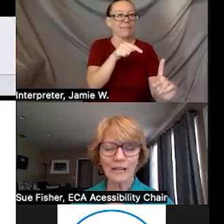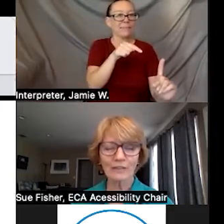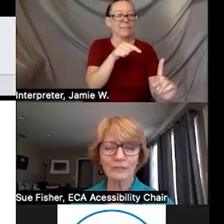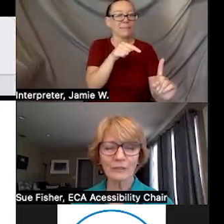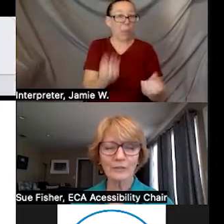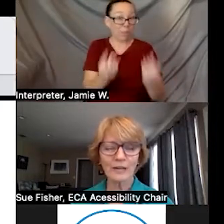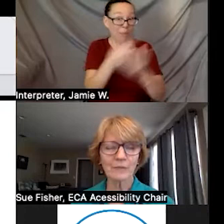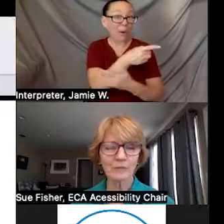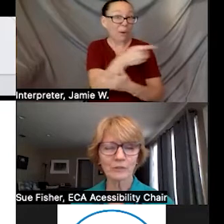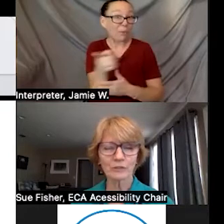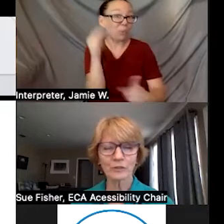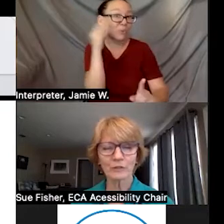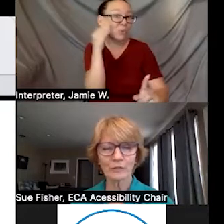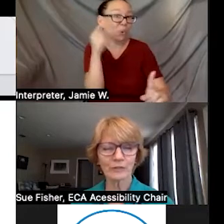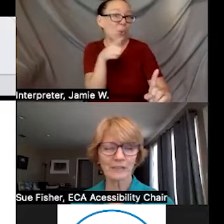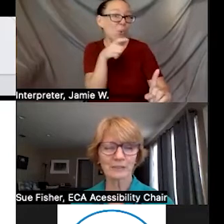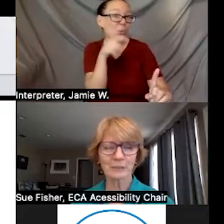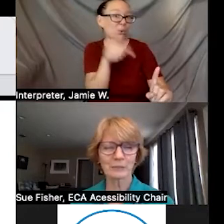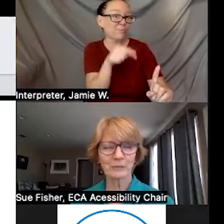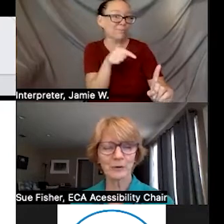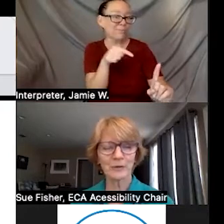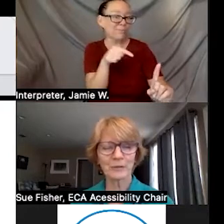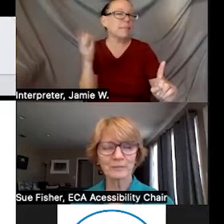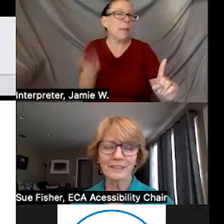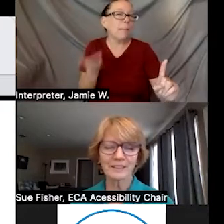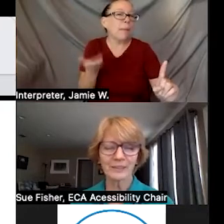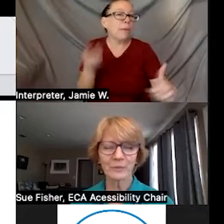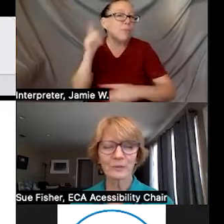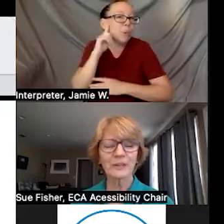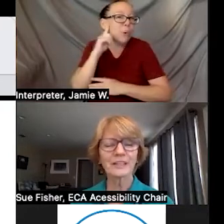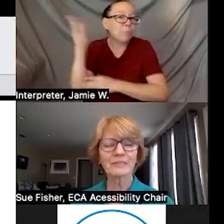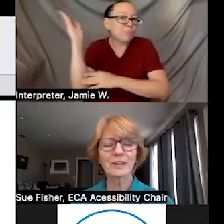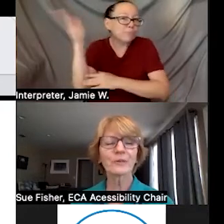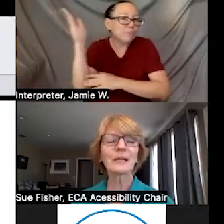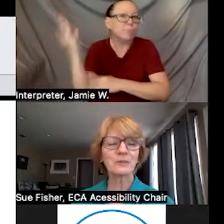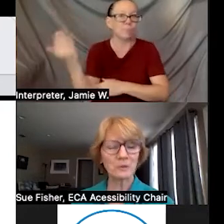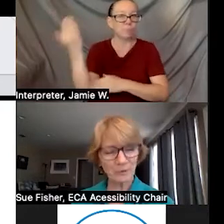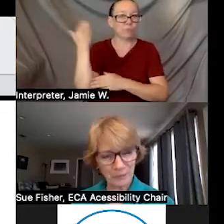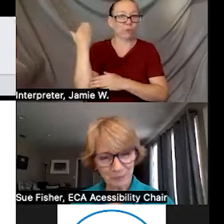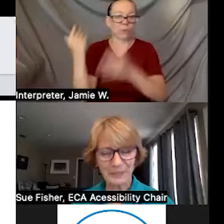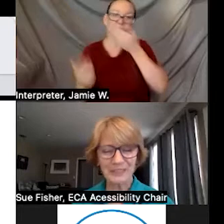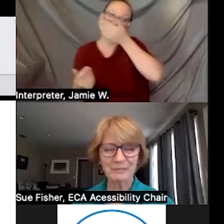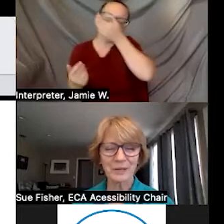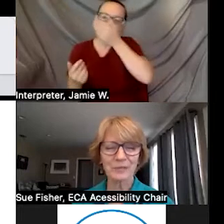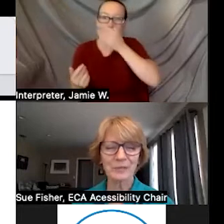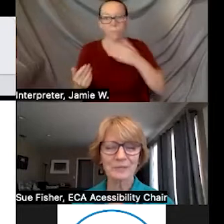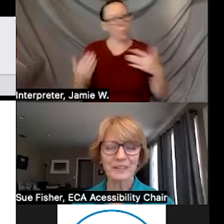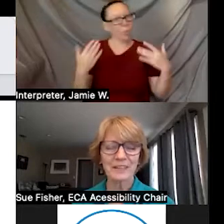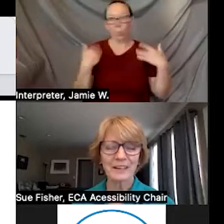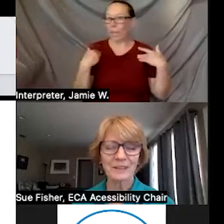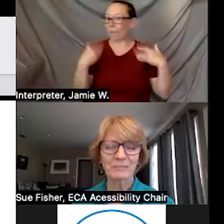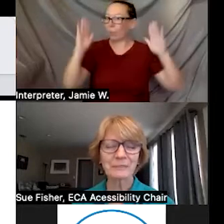awful lot of you. For those of you who have heard Vance speak before, we're in a great group of people, and I'm